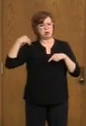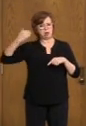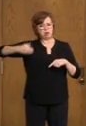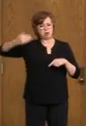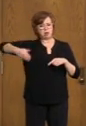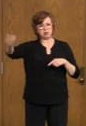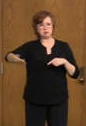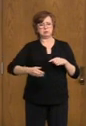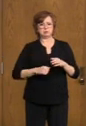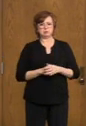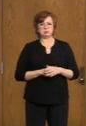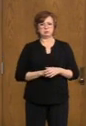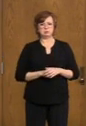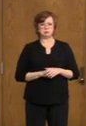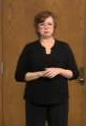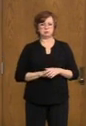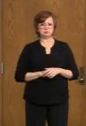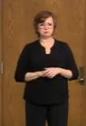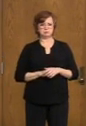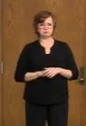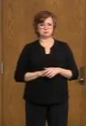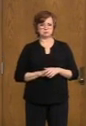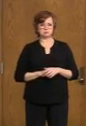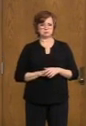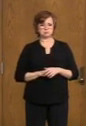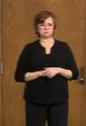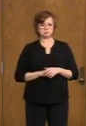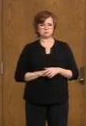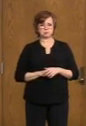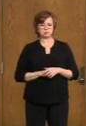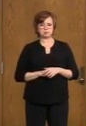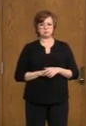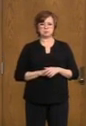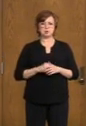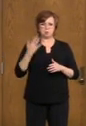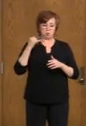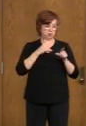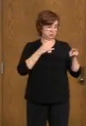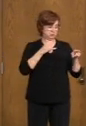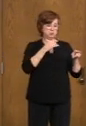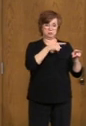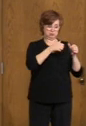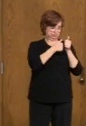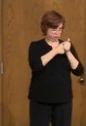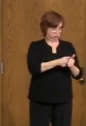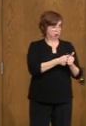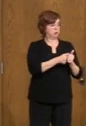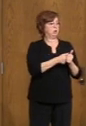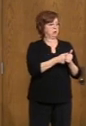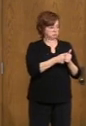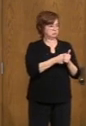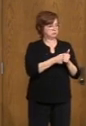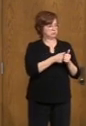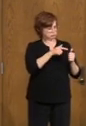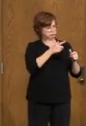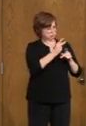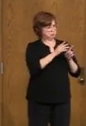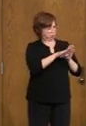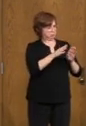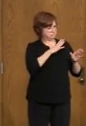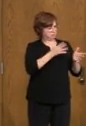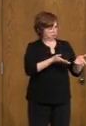and allowing that opportunity for many of the ones that are following the public health advice to continue to operate and